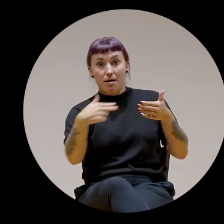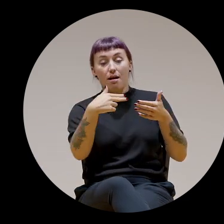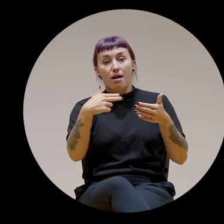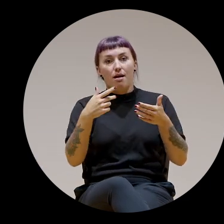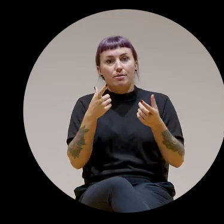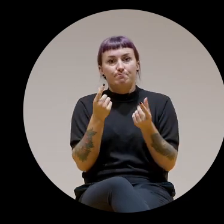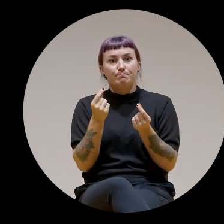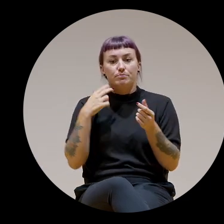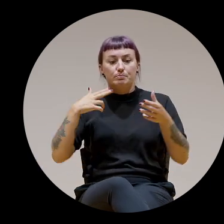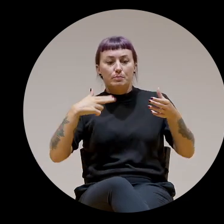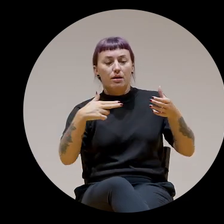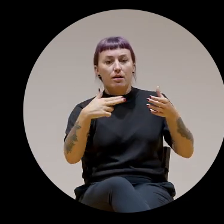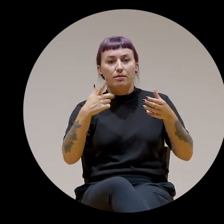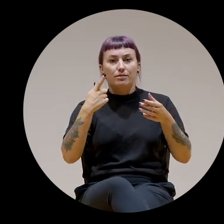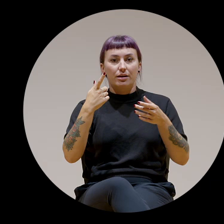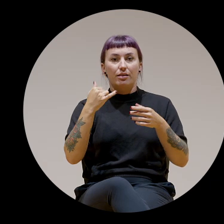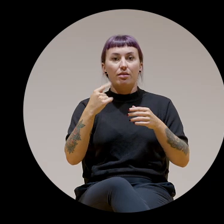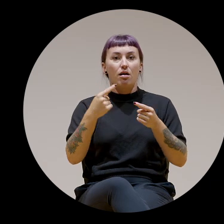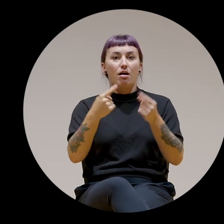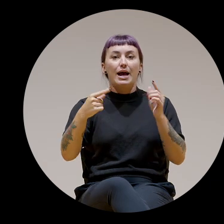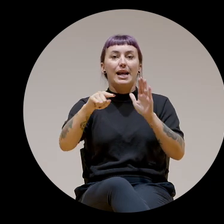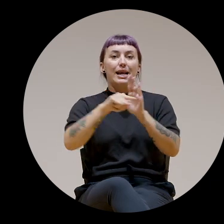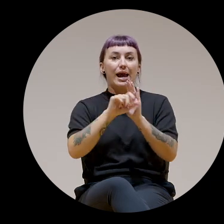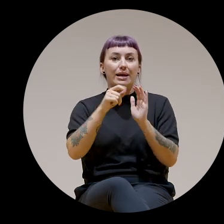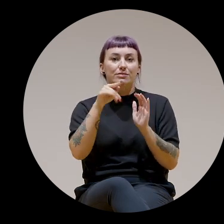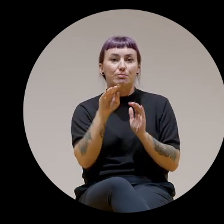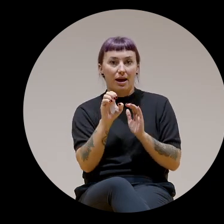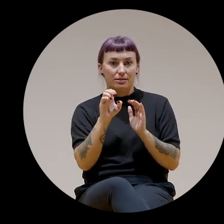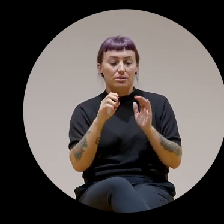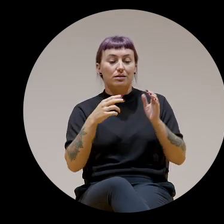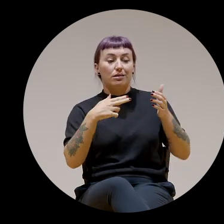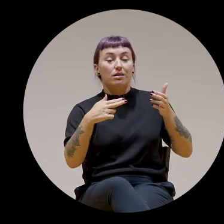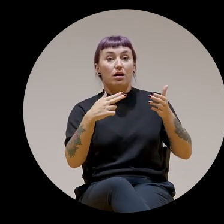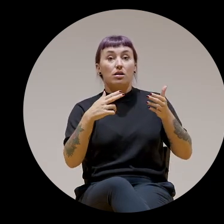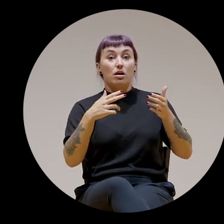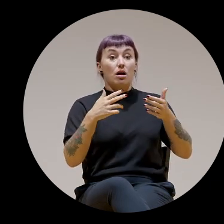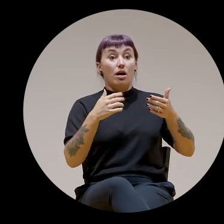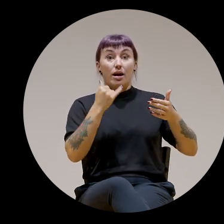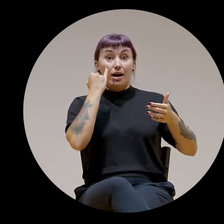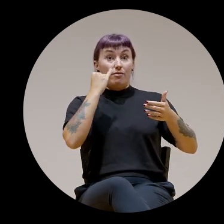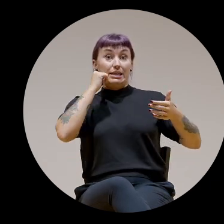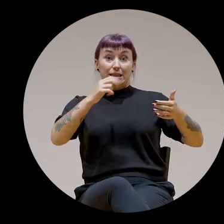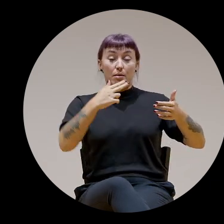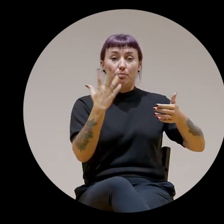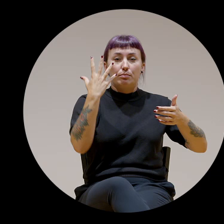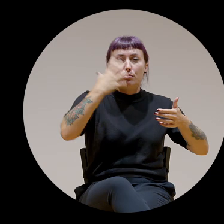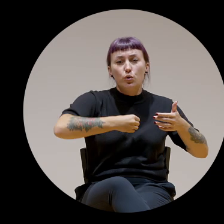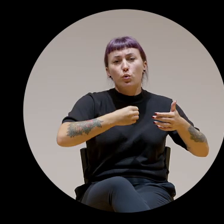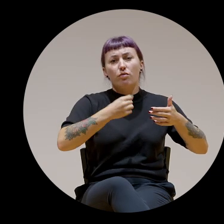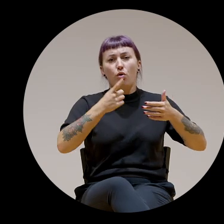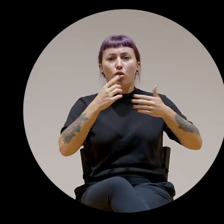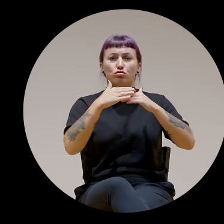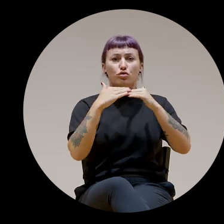And what he did was he painted the negative space so that what he didn't paint had the beautiful